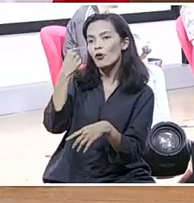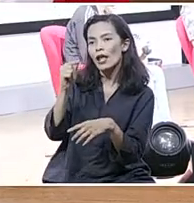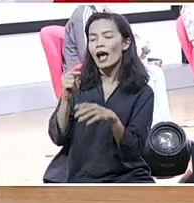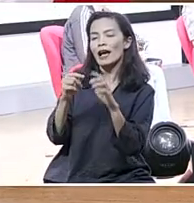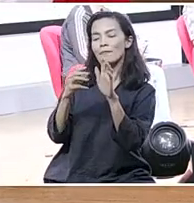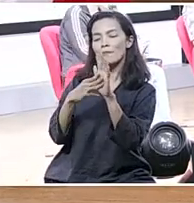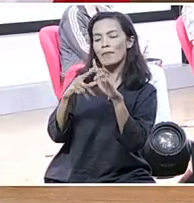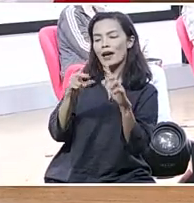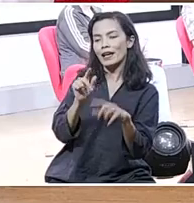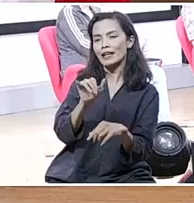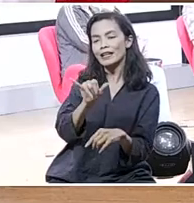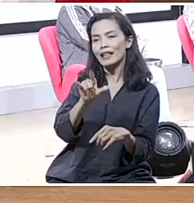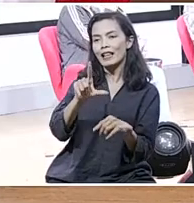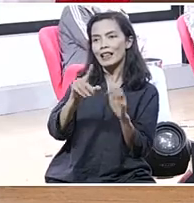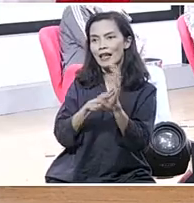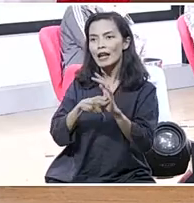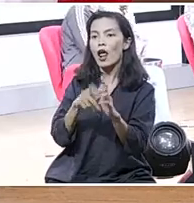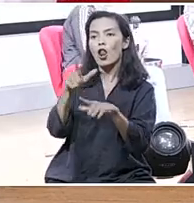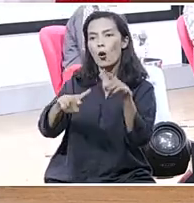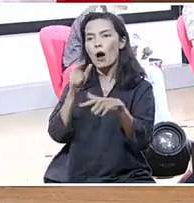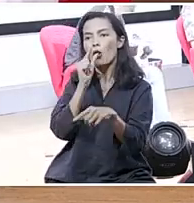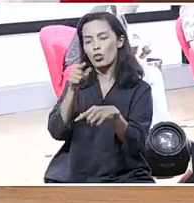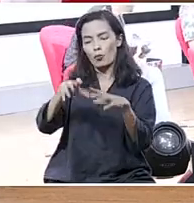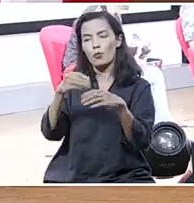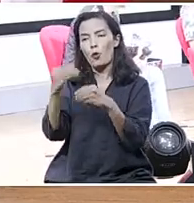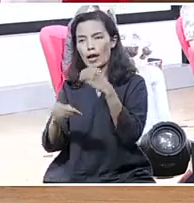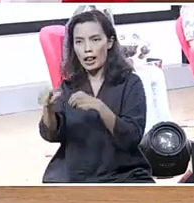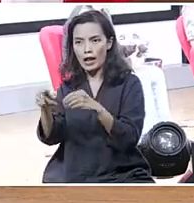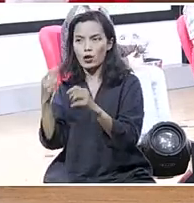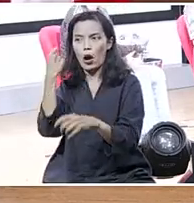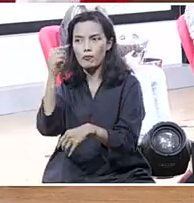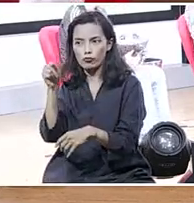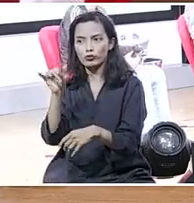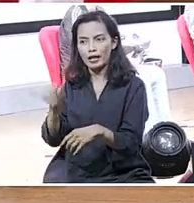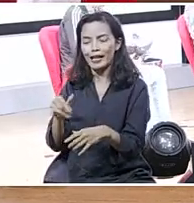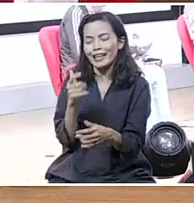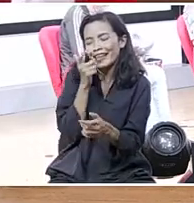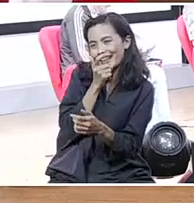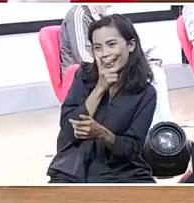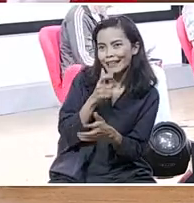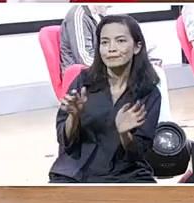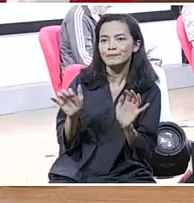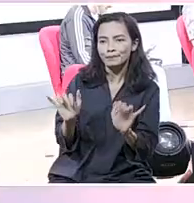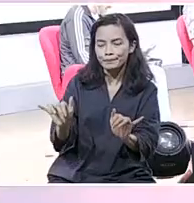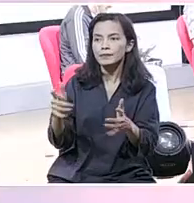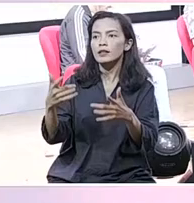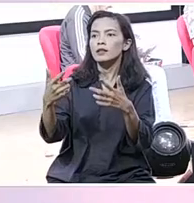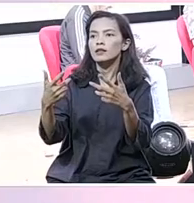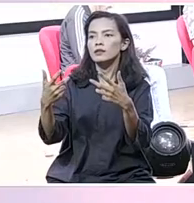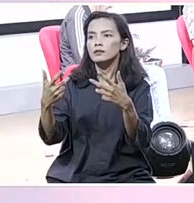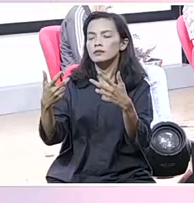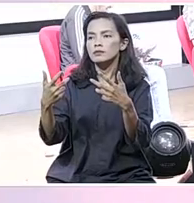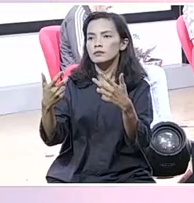Maryland. Oh. This is my hype man here, thank you. And